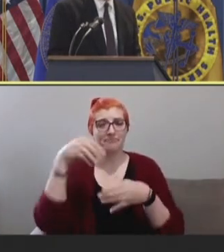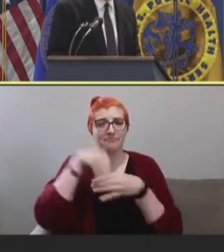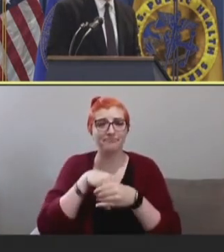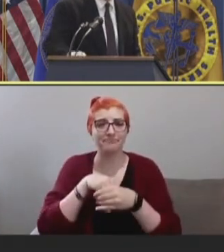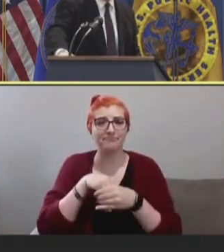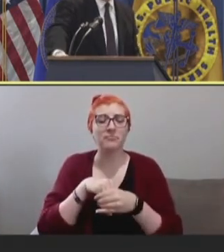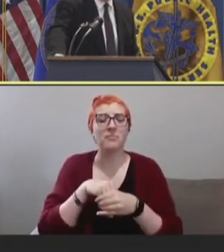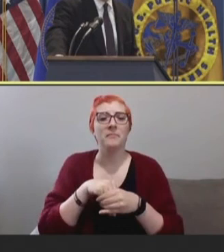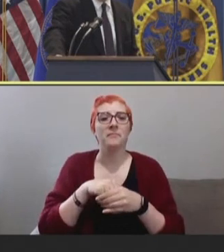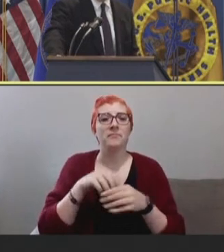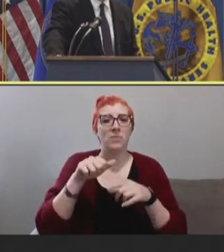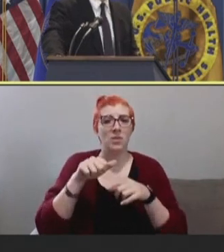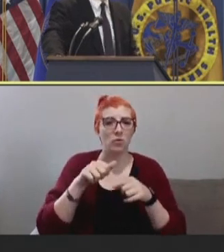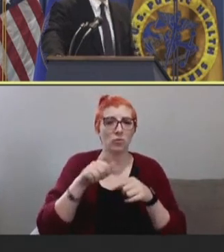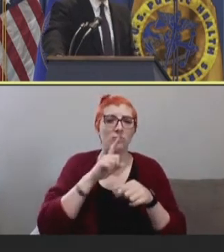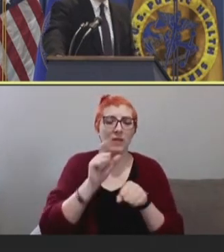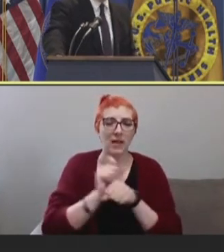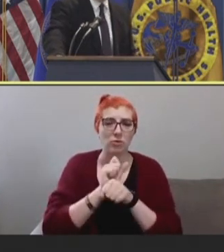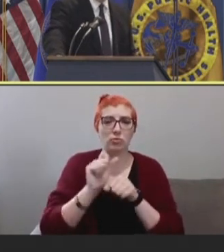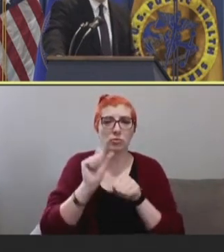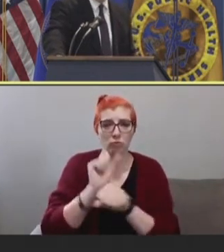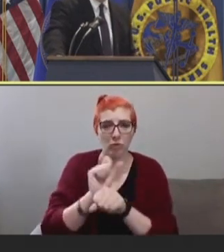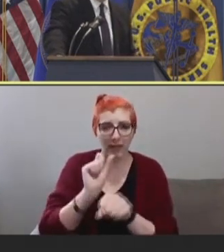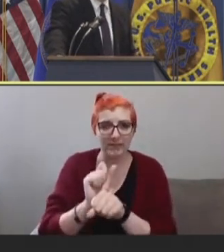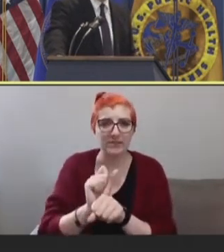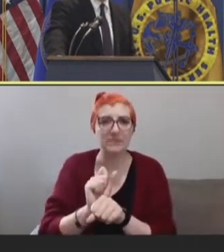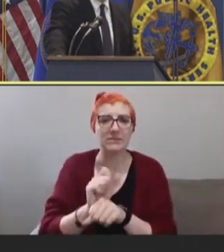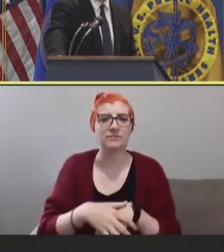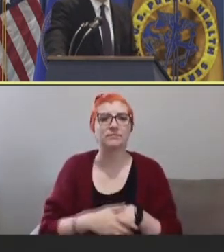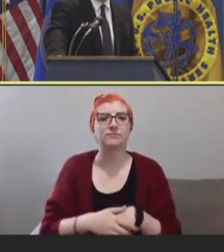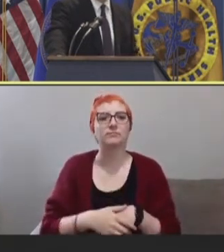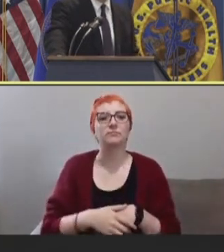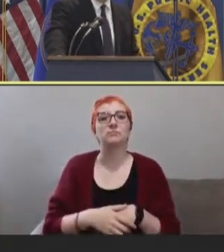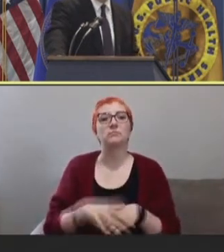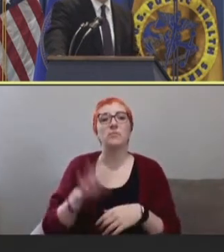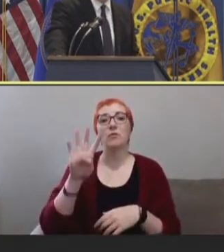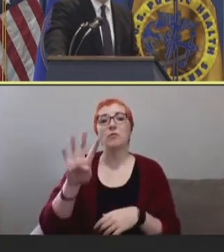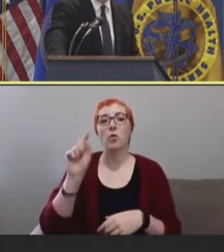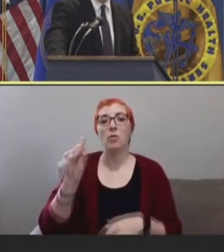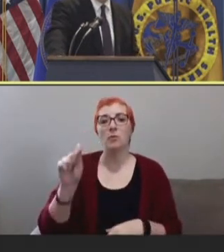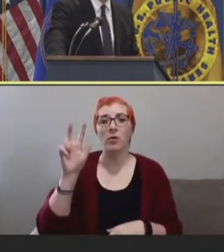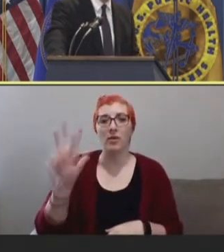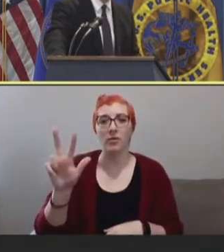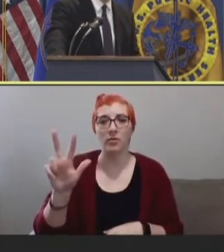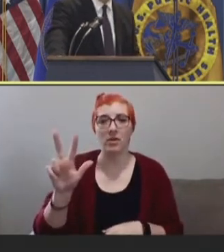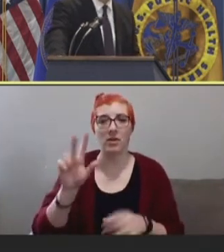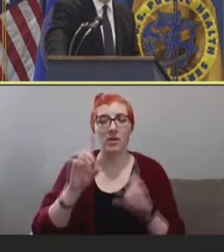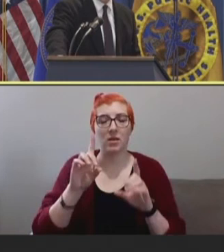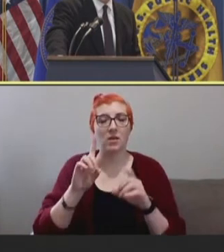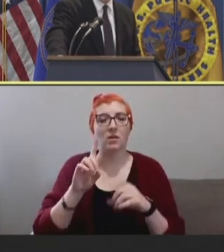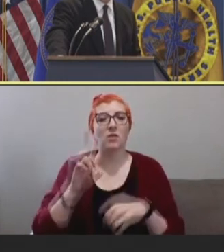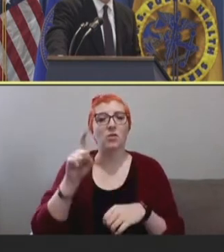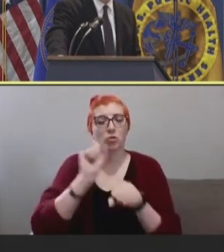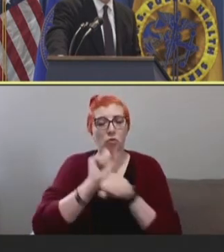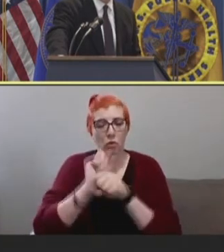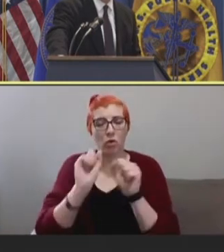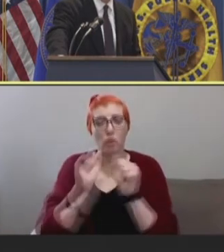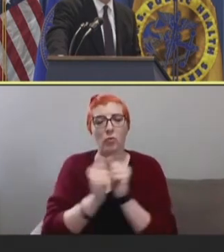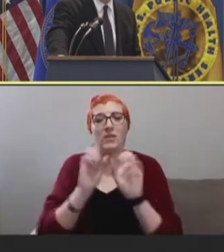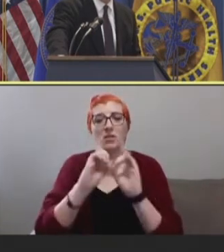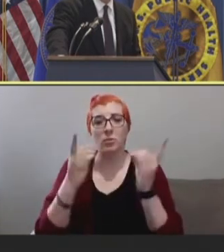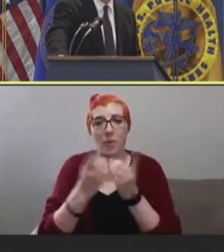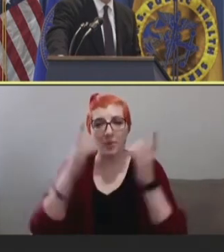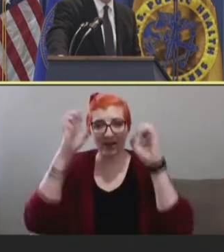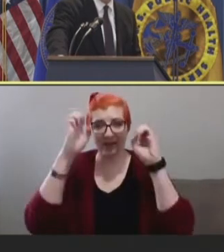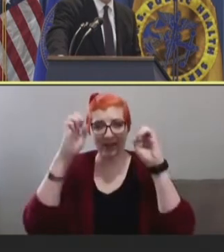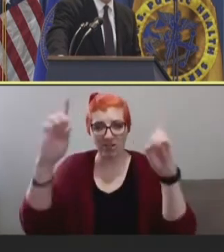efforts. Recommendation 4.3, HHS should work with the Department of Education and or other educational partners to develop